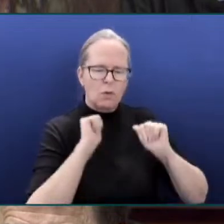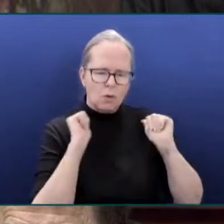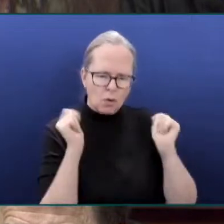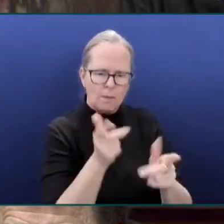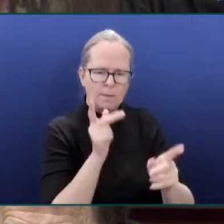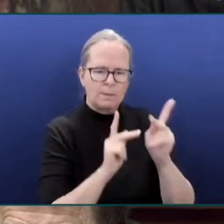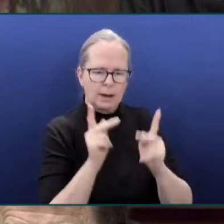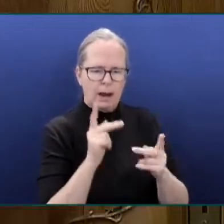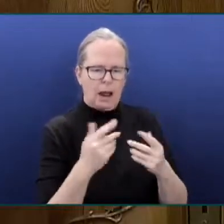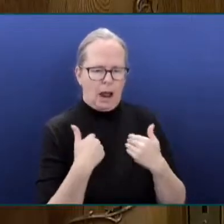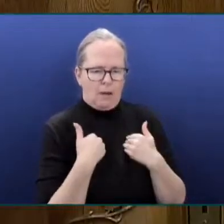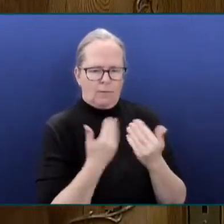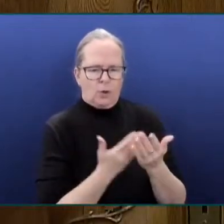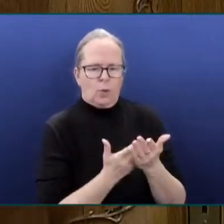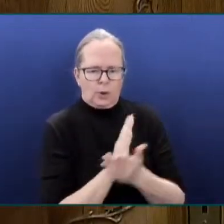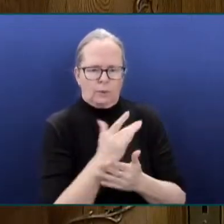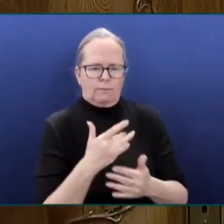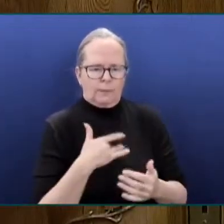Thank you, Mr. Speaker.